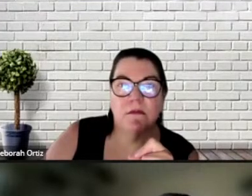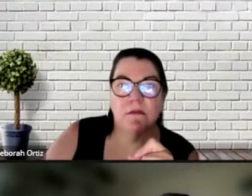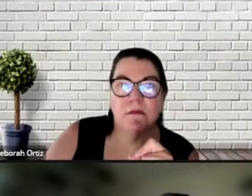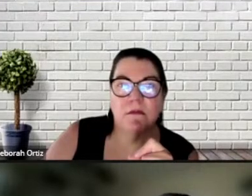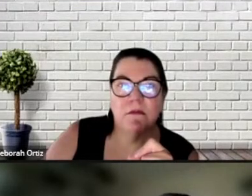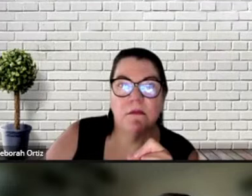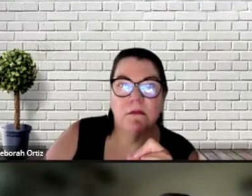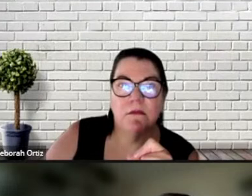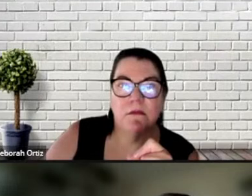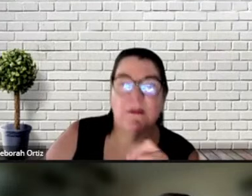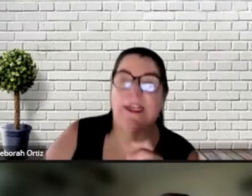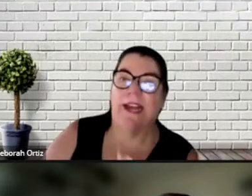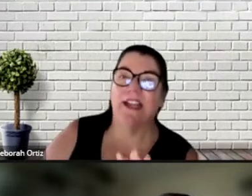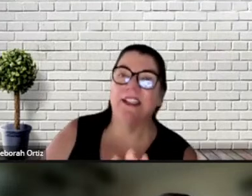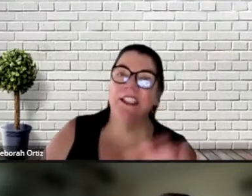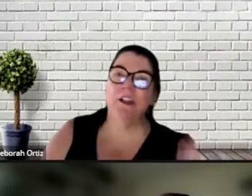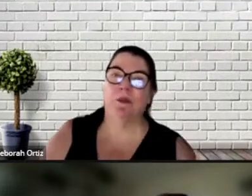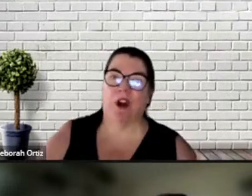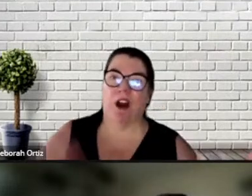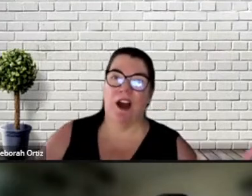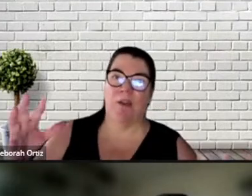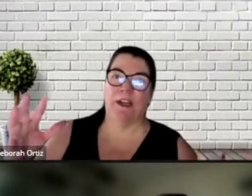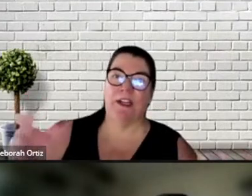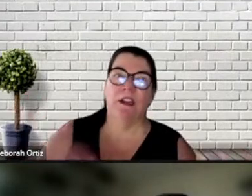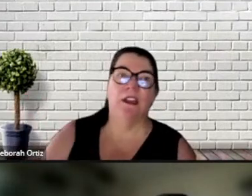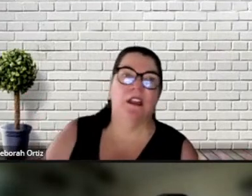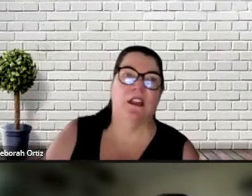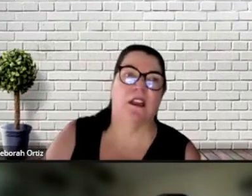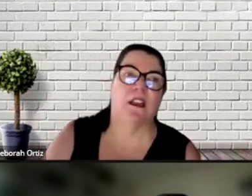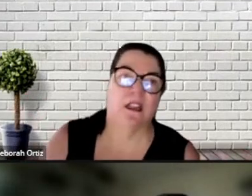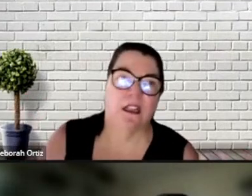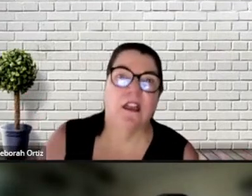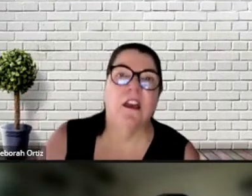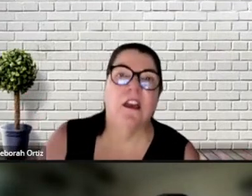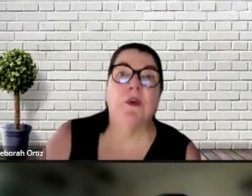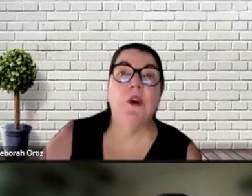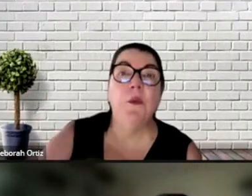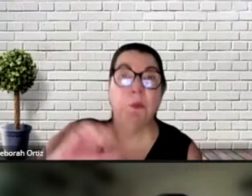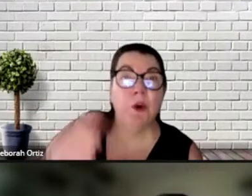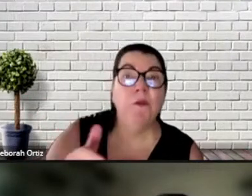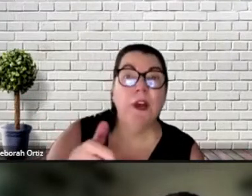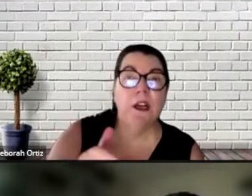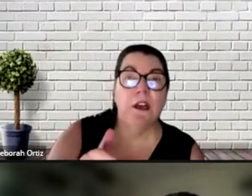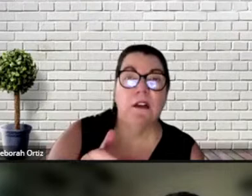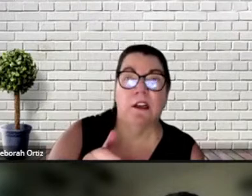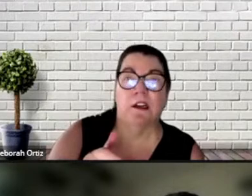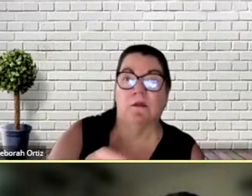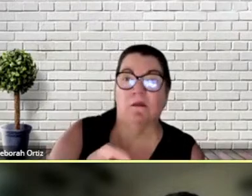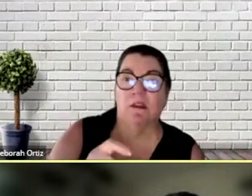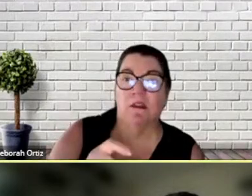Because medical records. Yeah, that's a little broad. It's way broad legally.